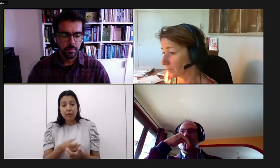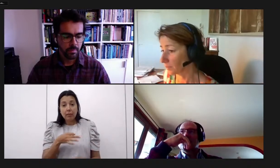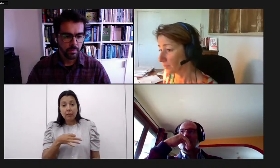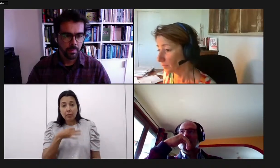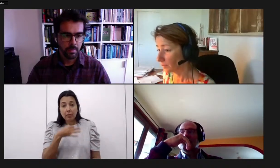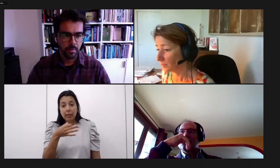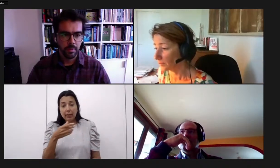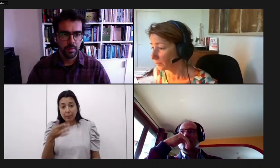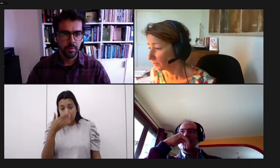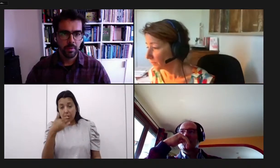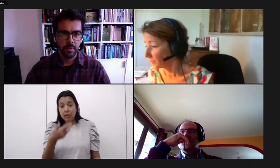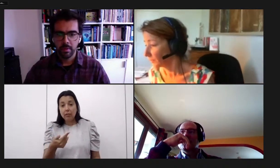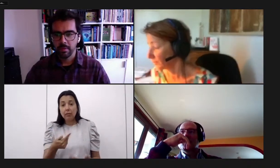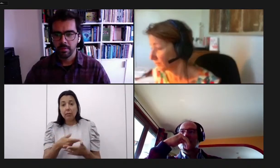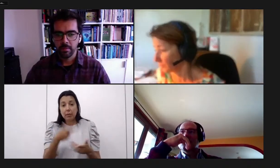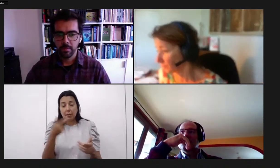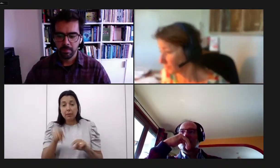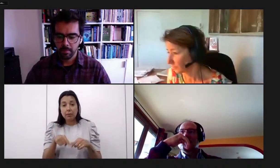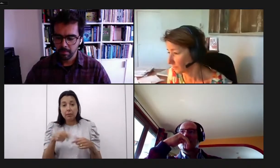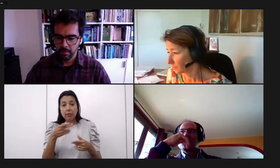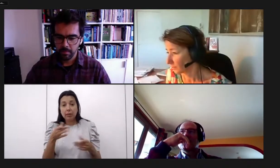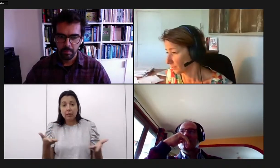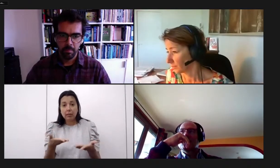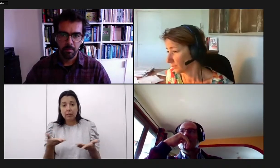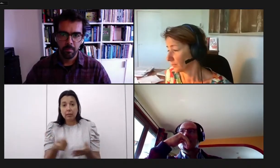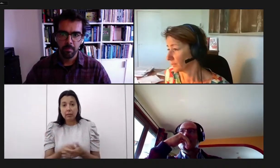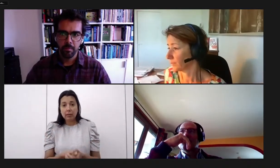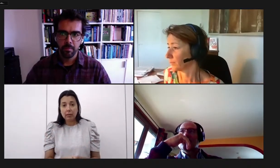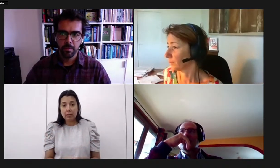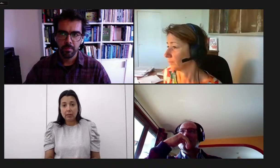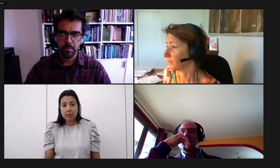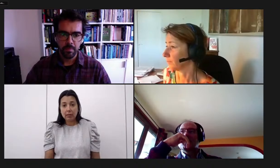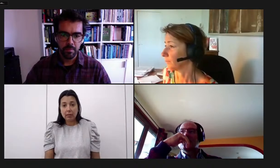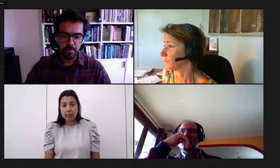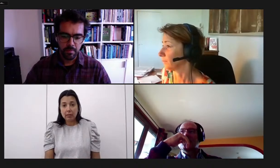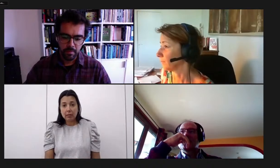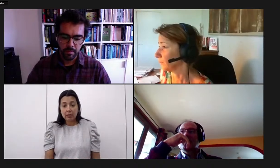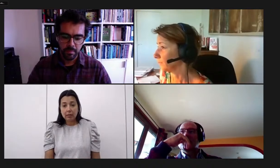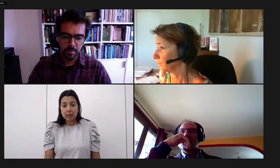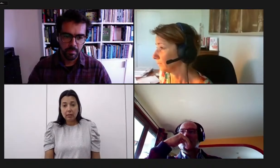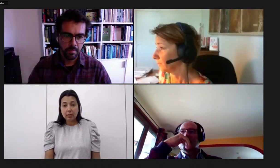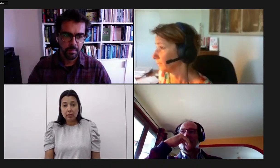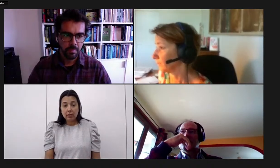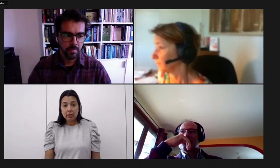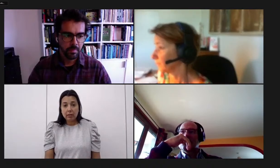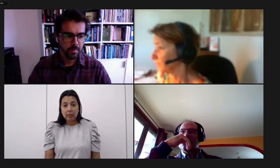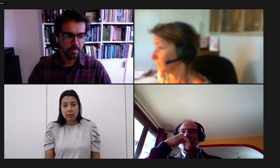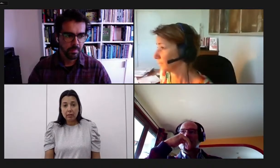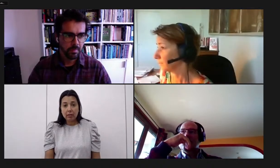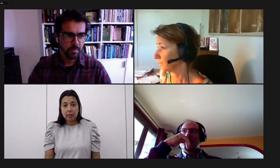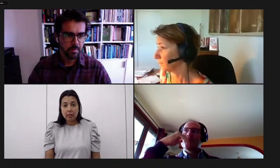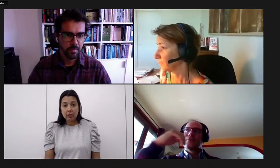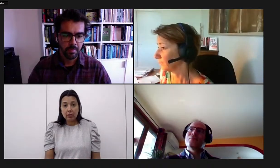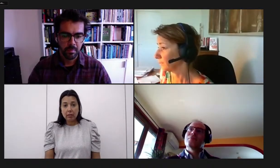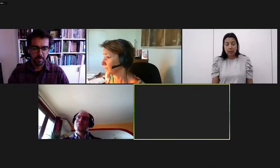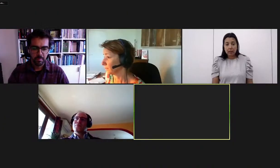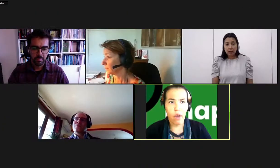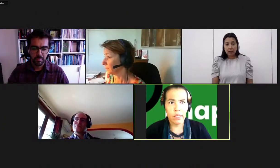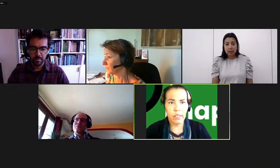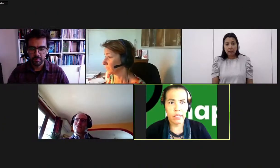Thank you, Osmany. I'd only like to thank again and again and again for all